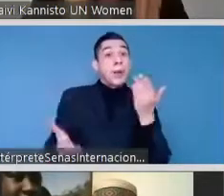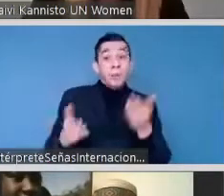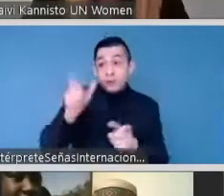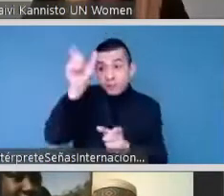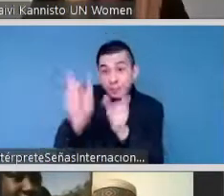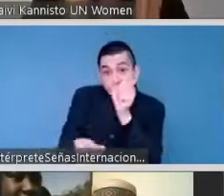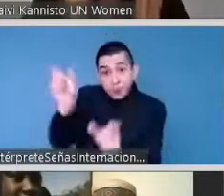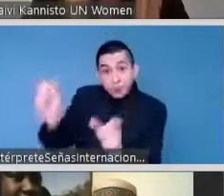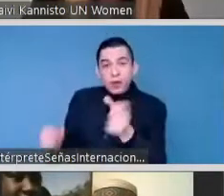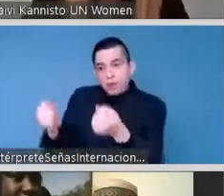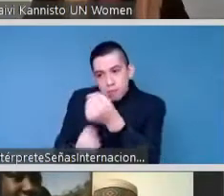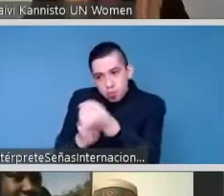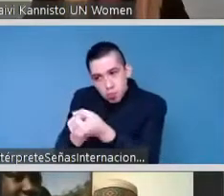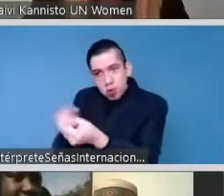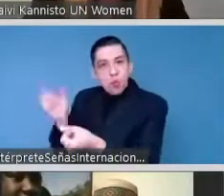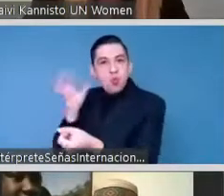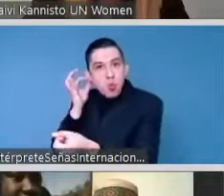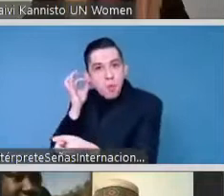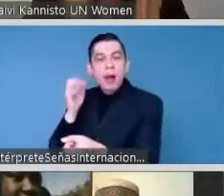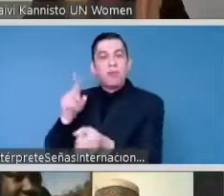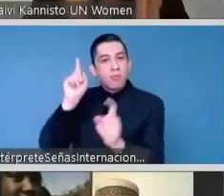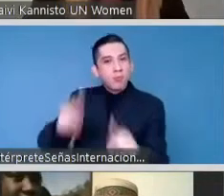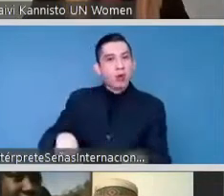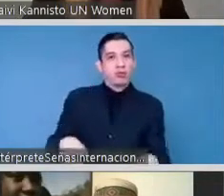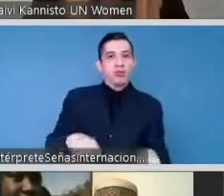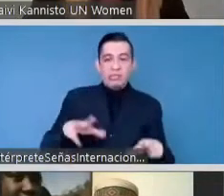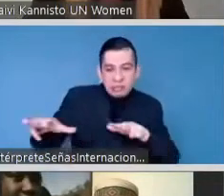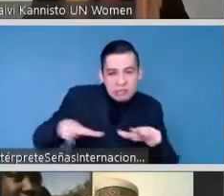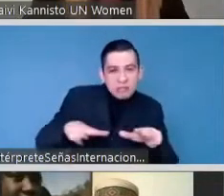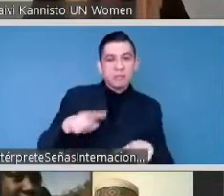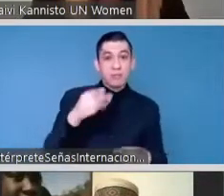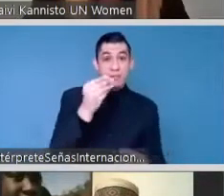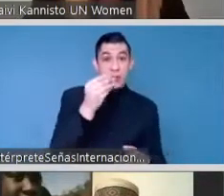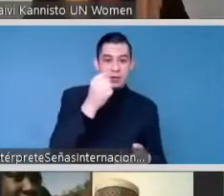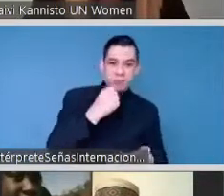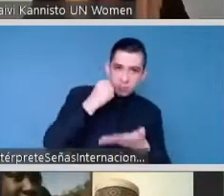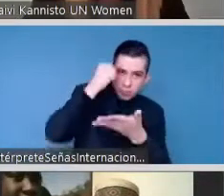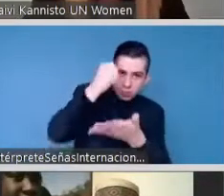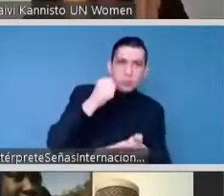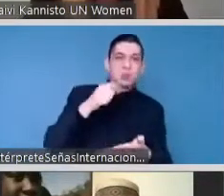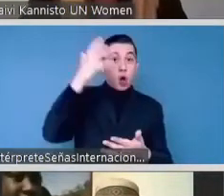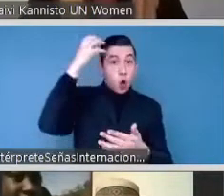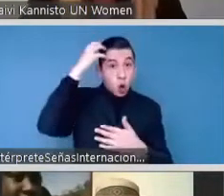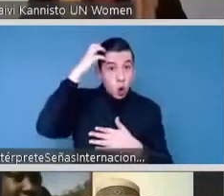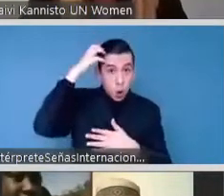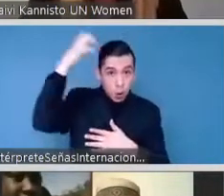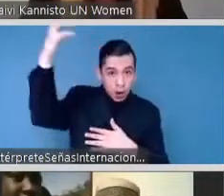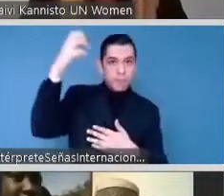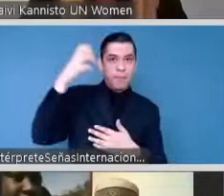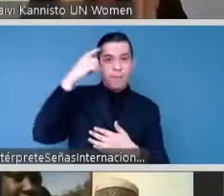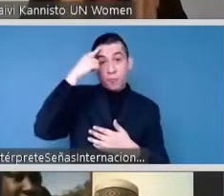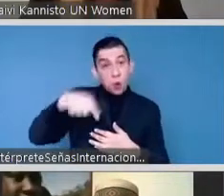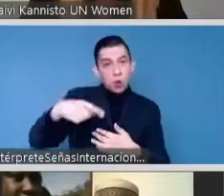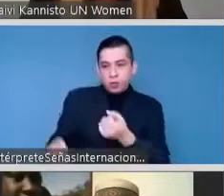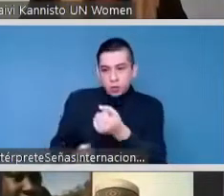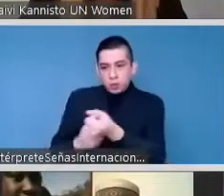in close cooperation with Government Commissioner for Gender Equality Policy, developed the methodology of